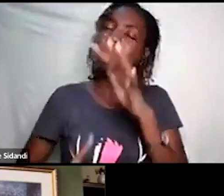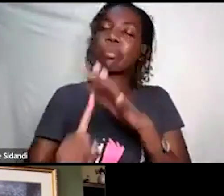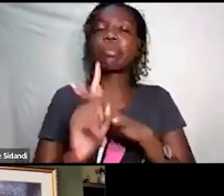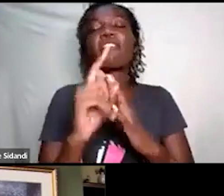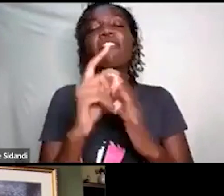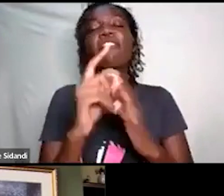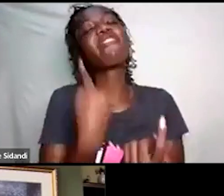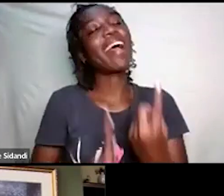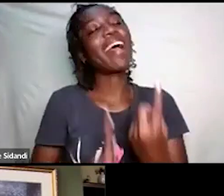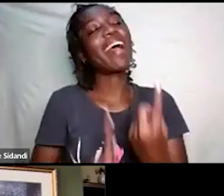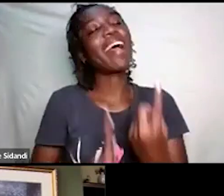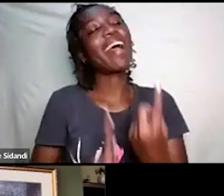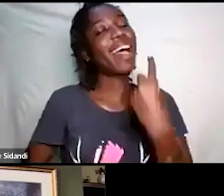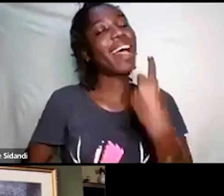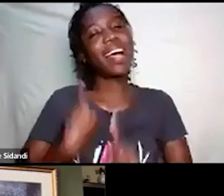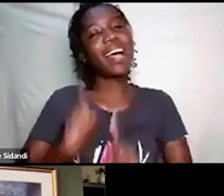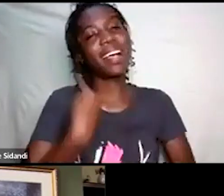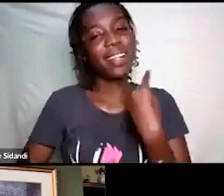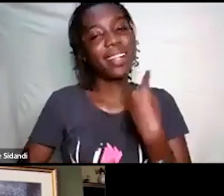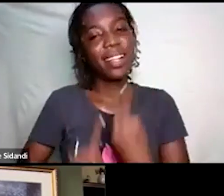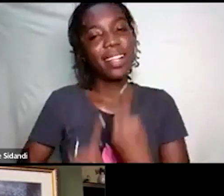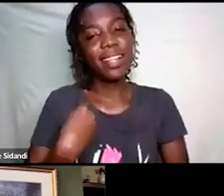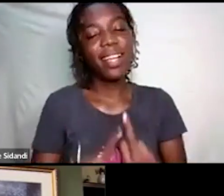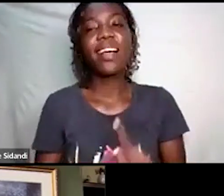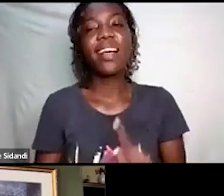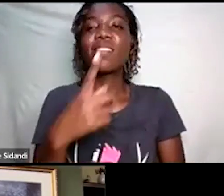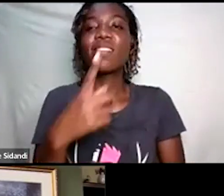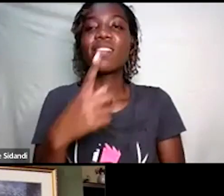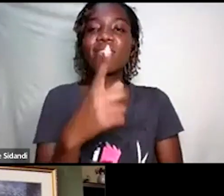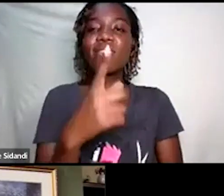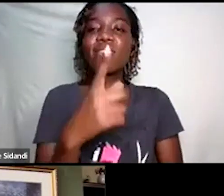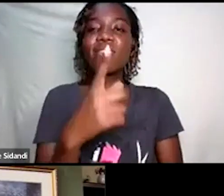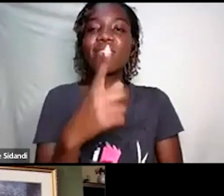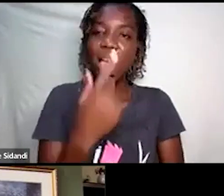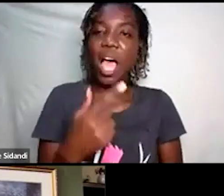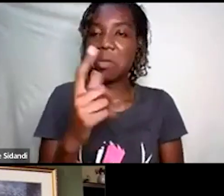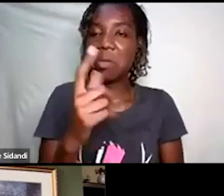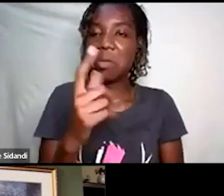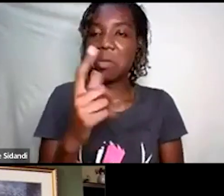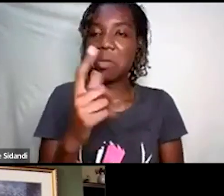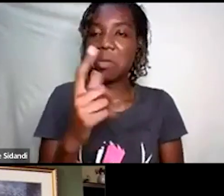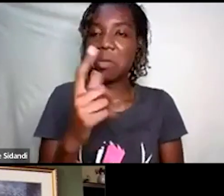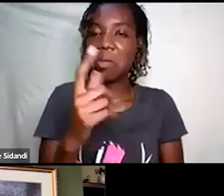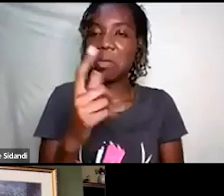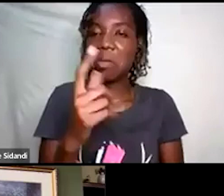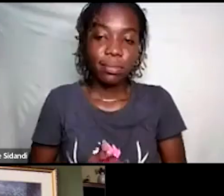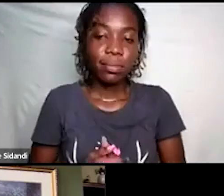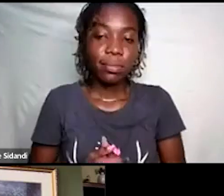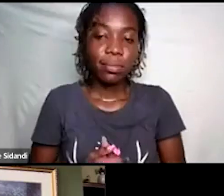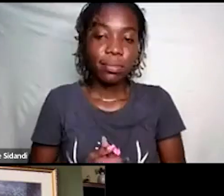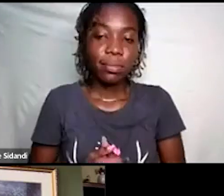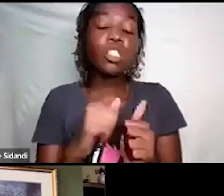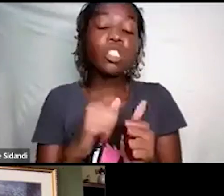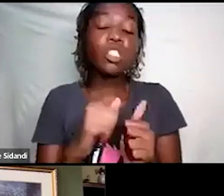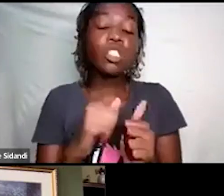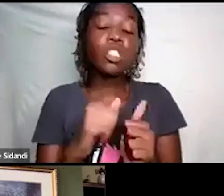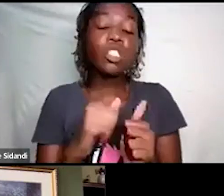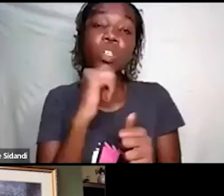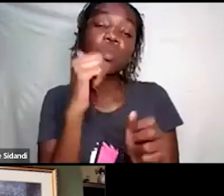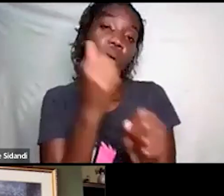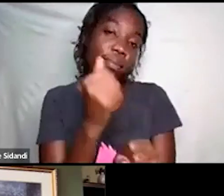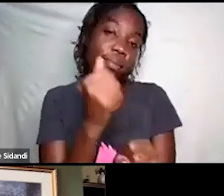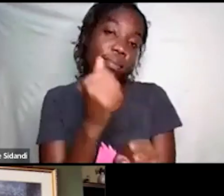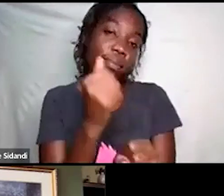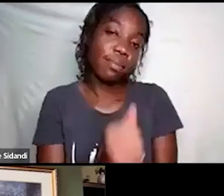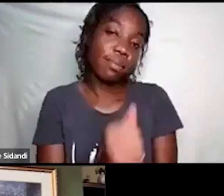excessive using your powers on her, which will not work at all. Thank you, think David.